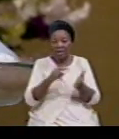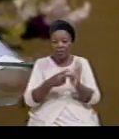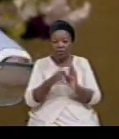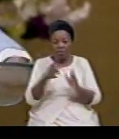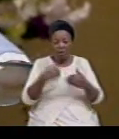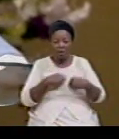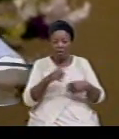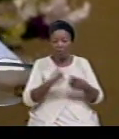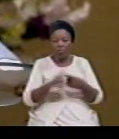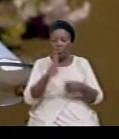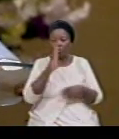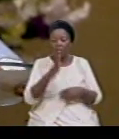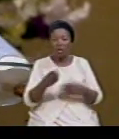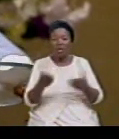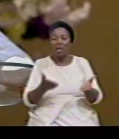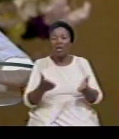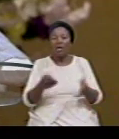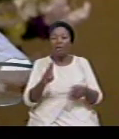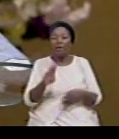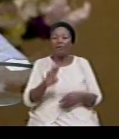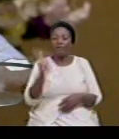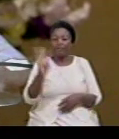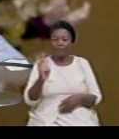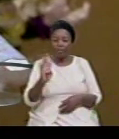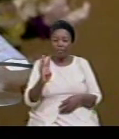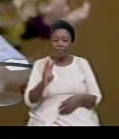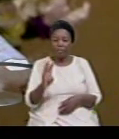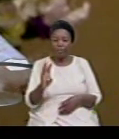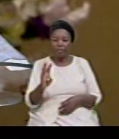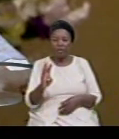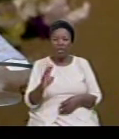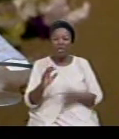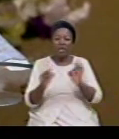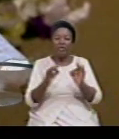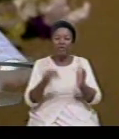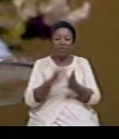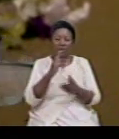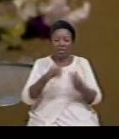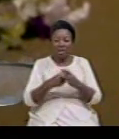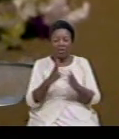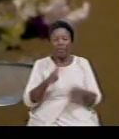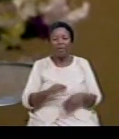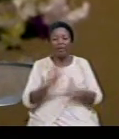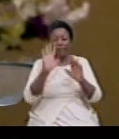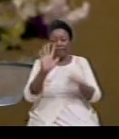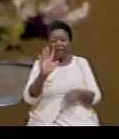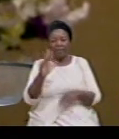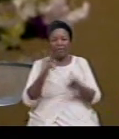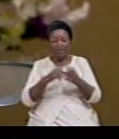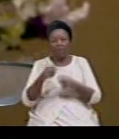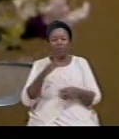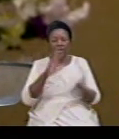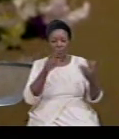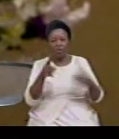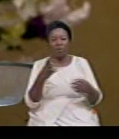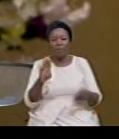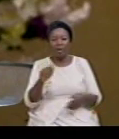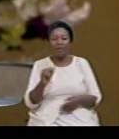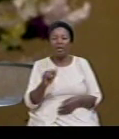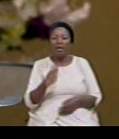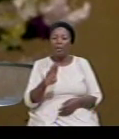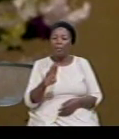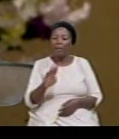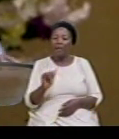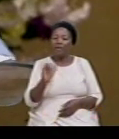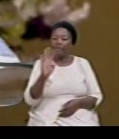the crusade is starting by 5, we expect you here by 4 o'clock tomorrow for the